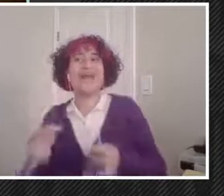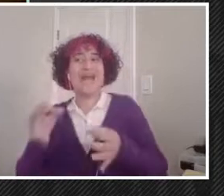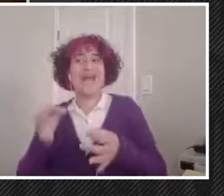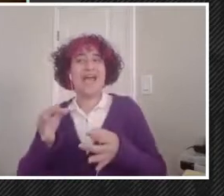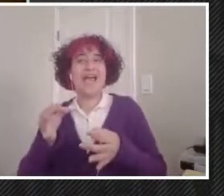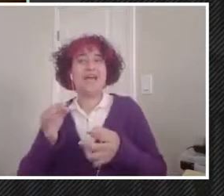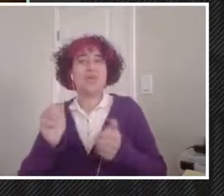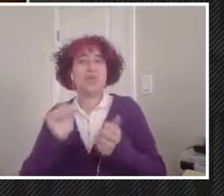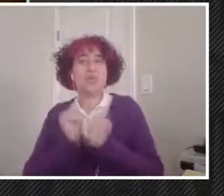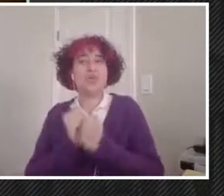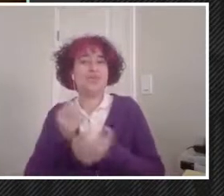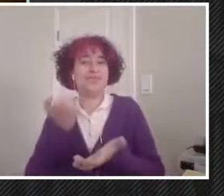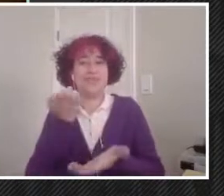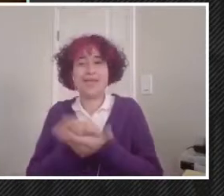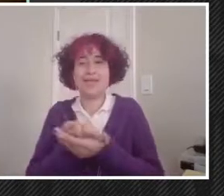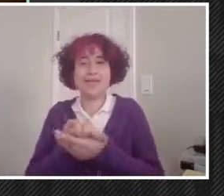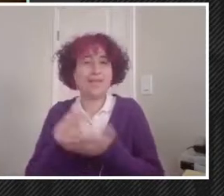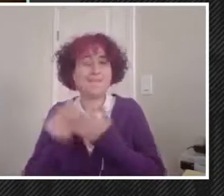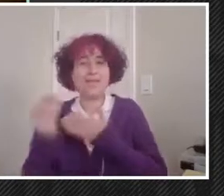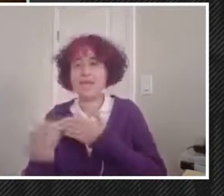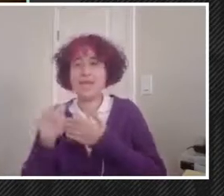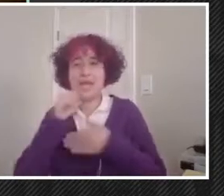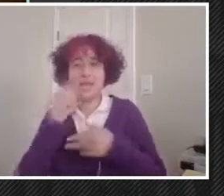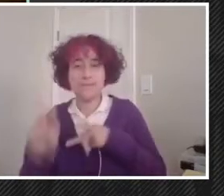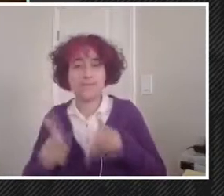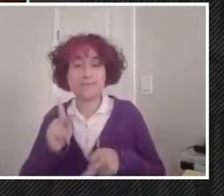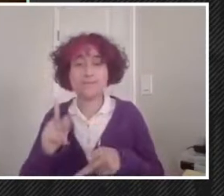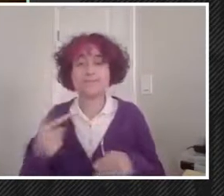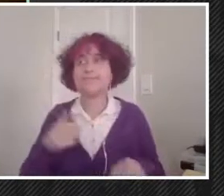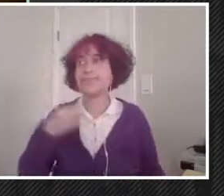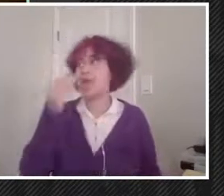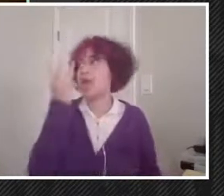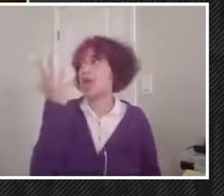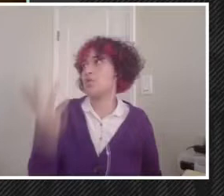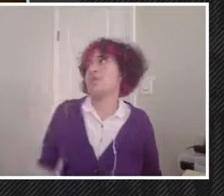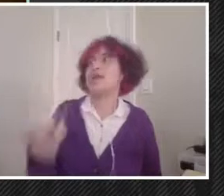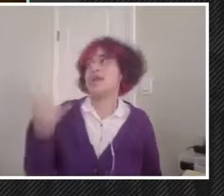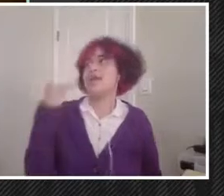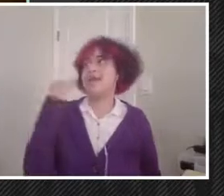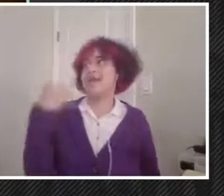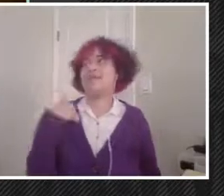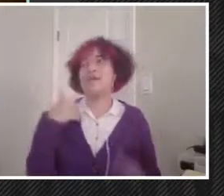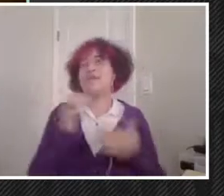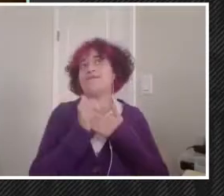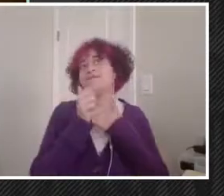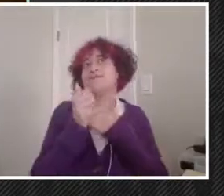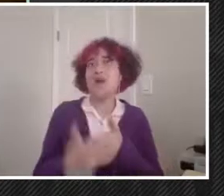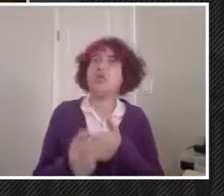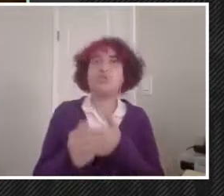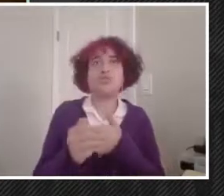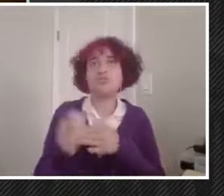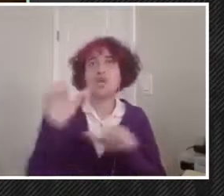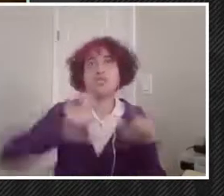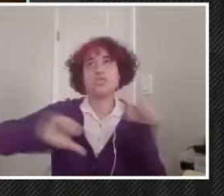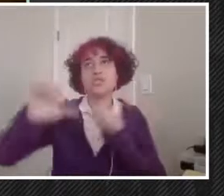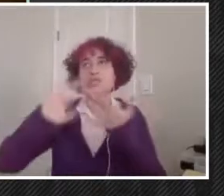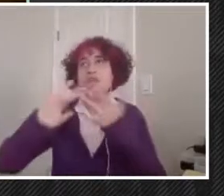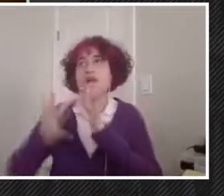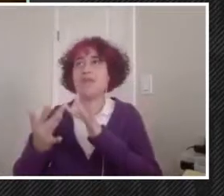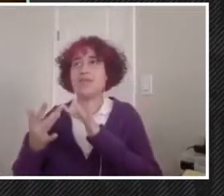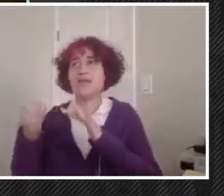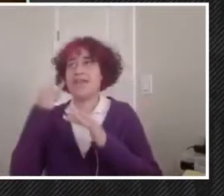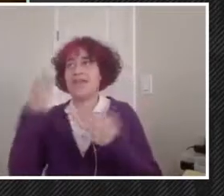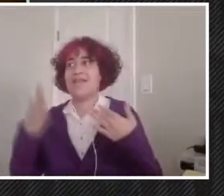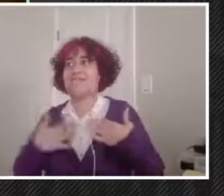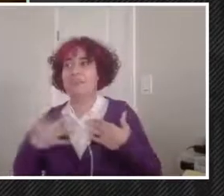another like on social media or another follow in this life, as long as my heart is right towards people, I can go to sleep at night